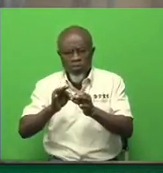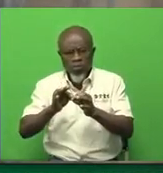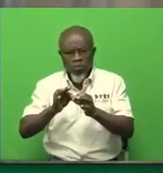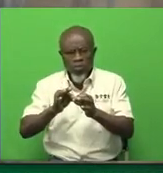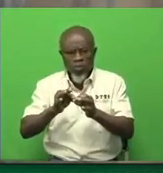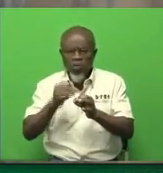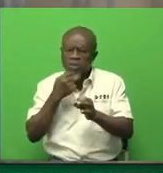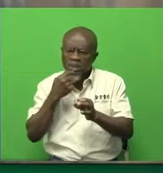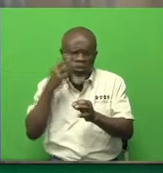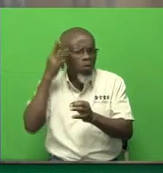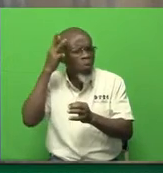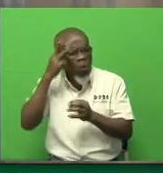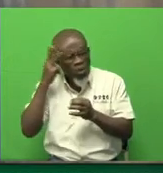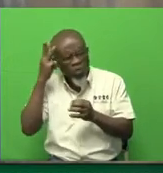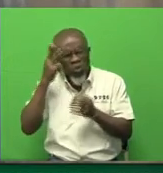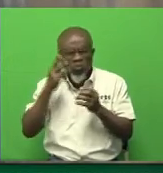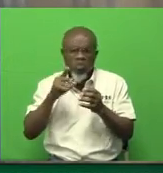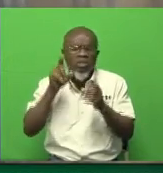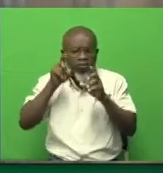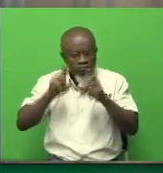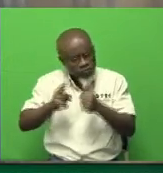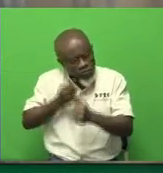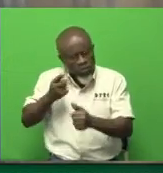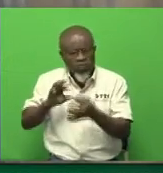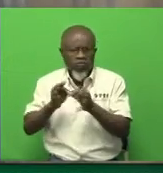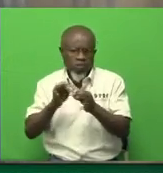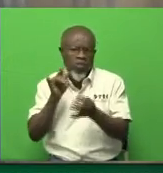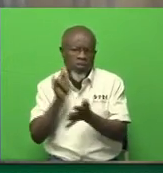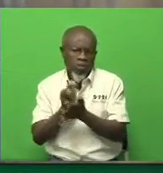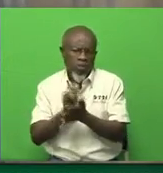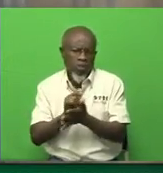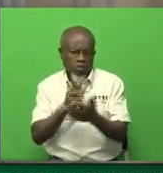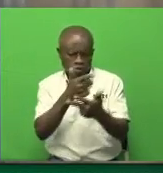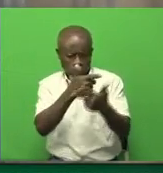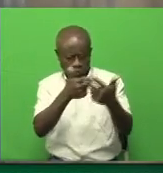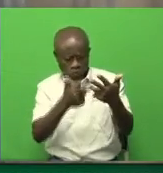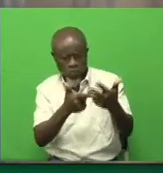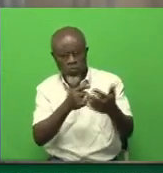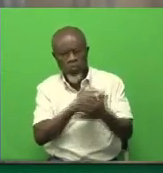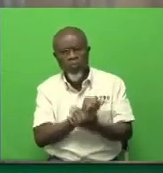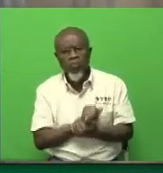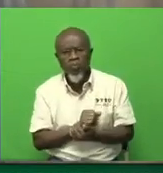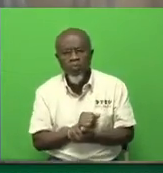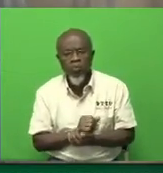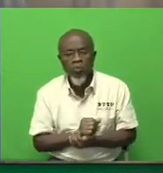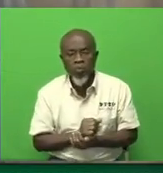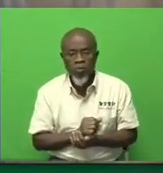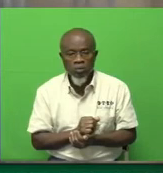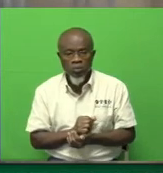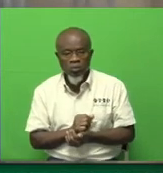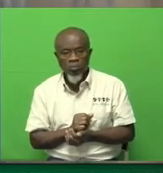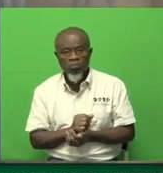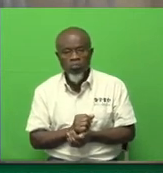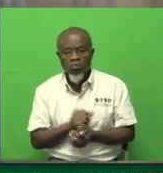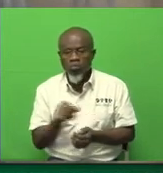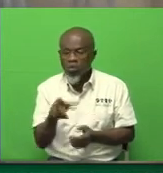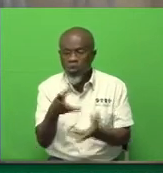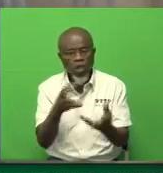has raised concerns about this um Minister's political influence over the Statistical Institute